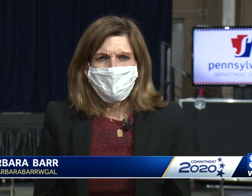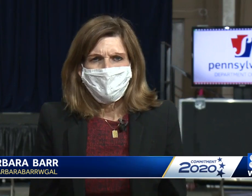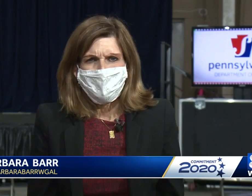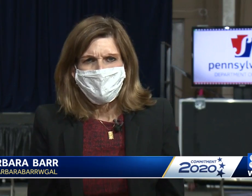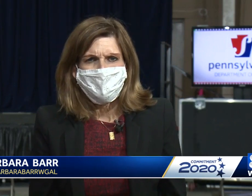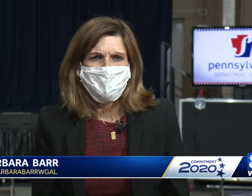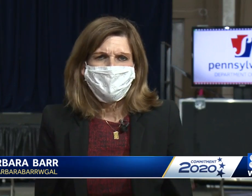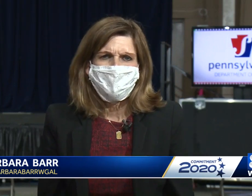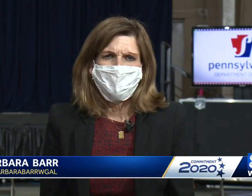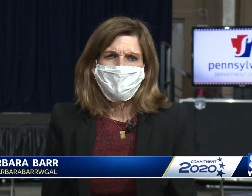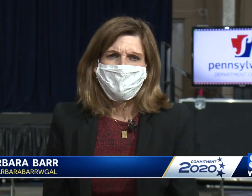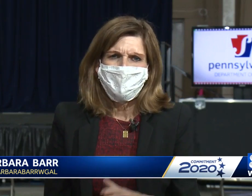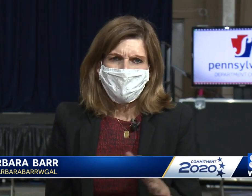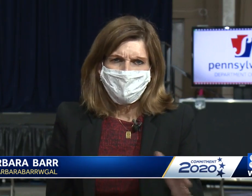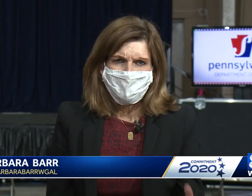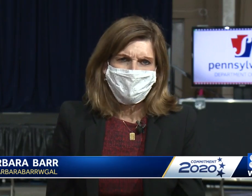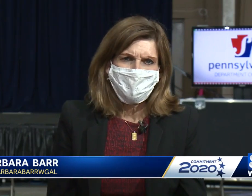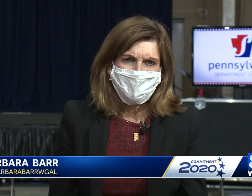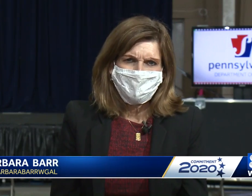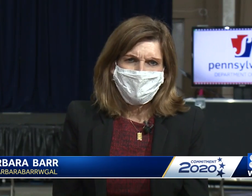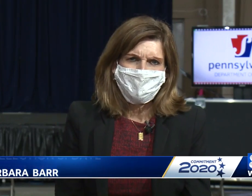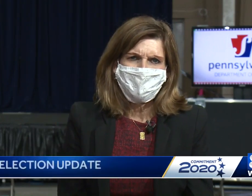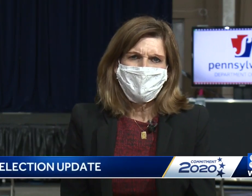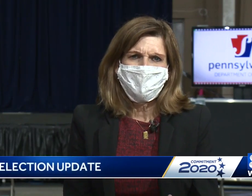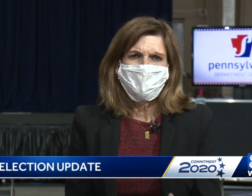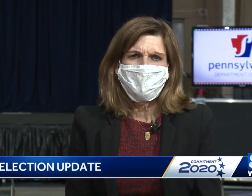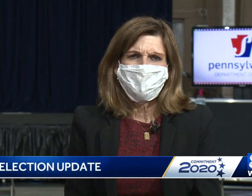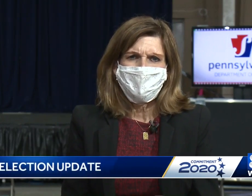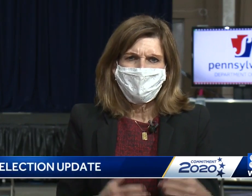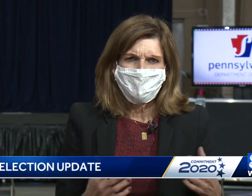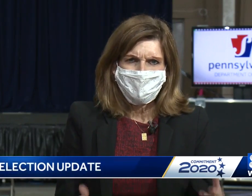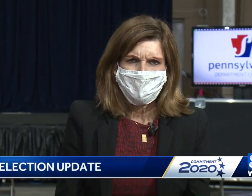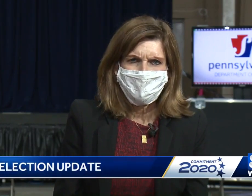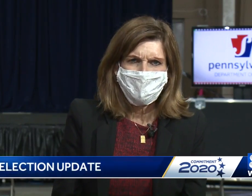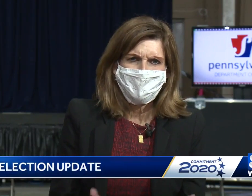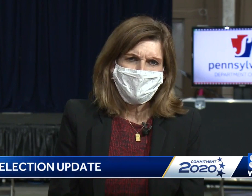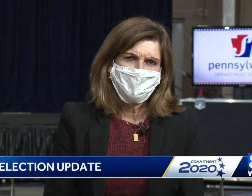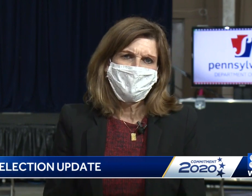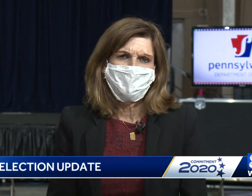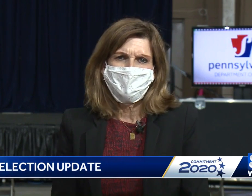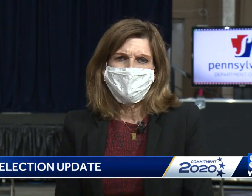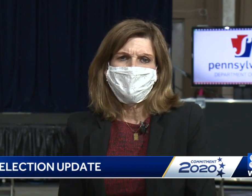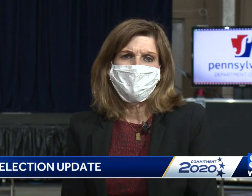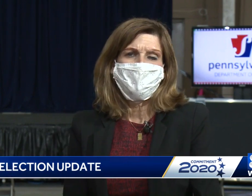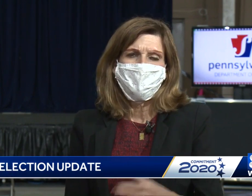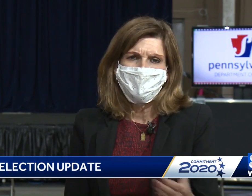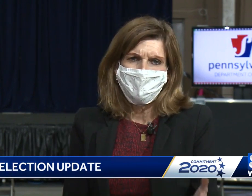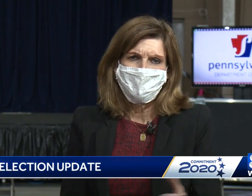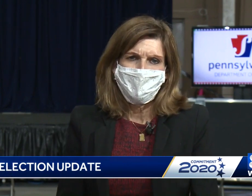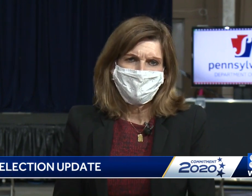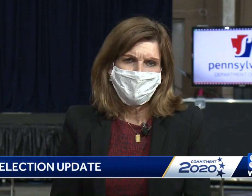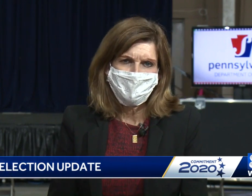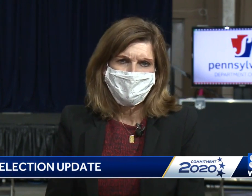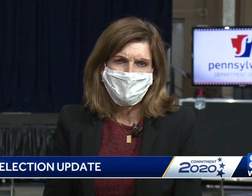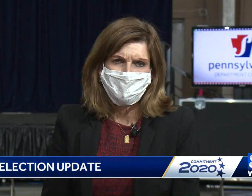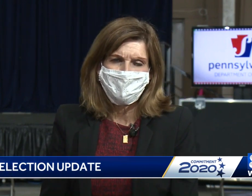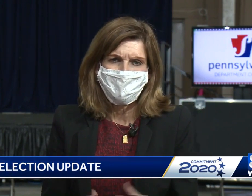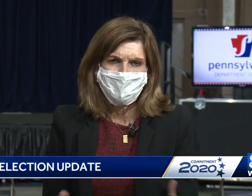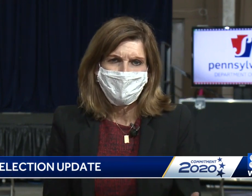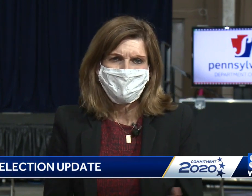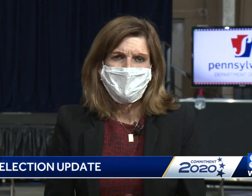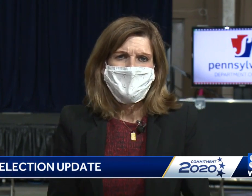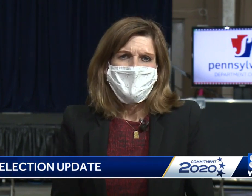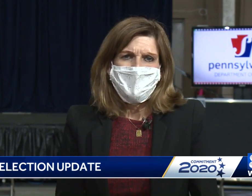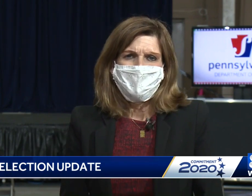Kathy, Boockvar estimates there are about 325,000 mail-in ballots still to be counted across the state, including those population centers